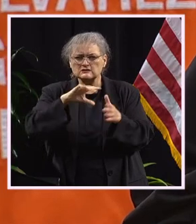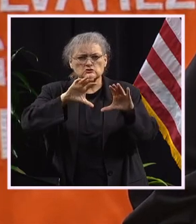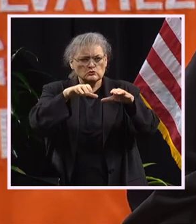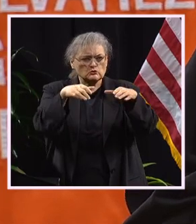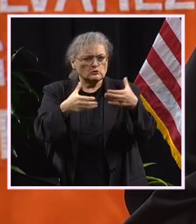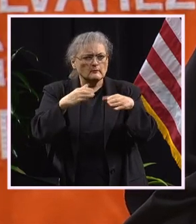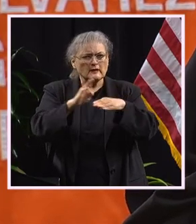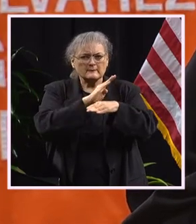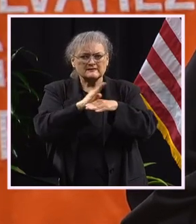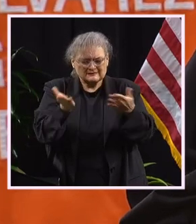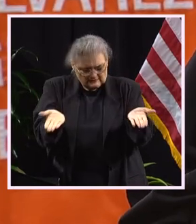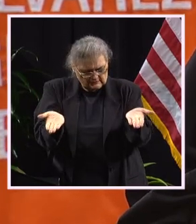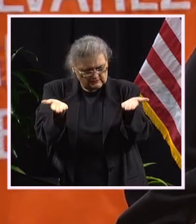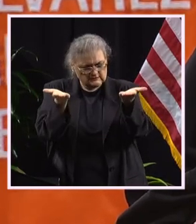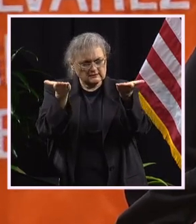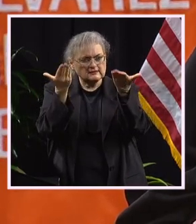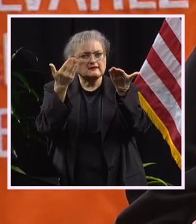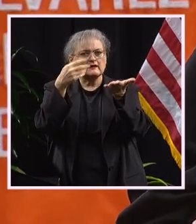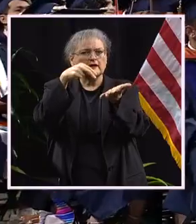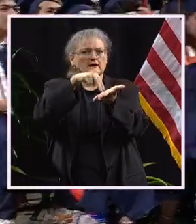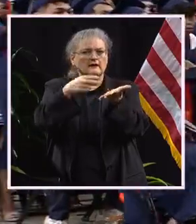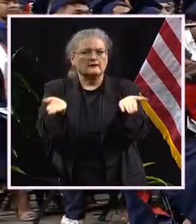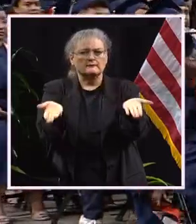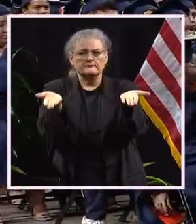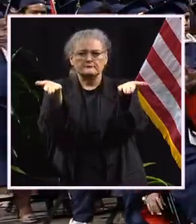candidates please rise and remain standing?